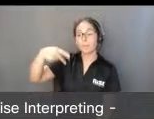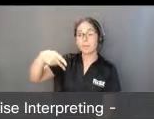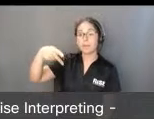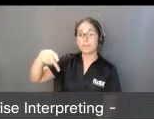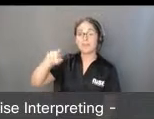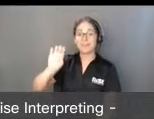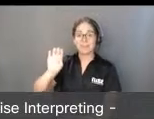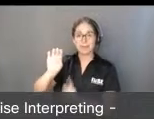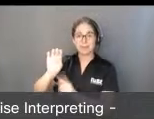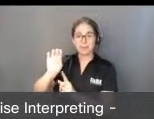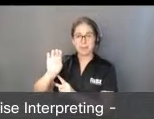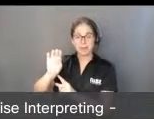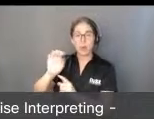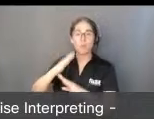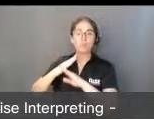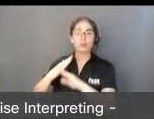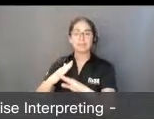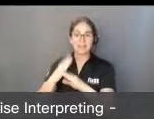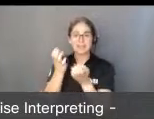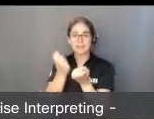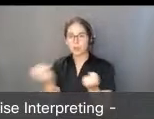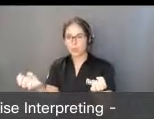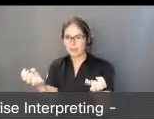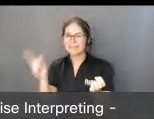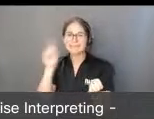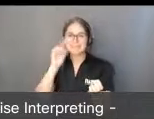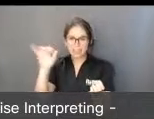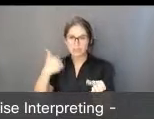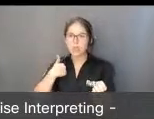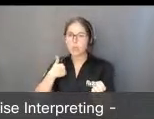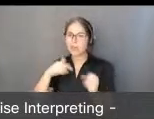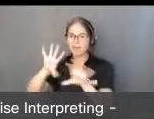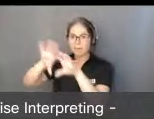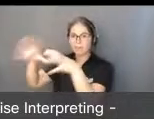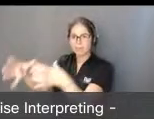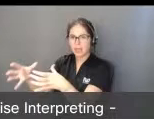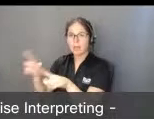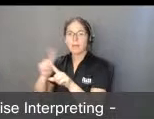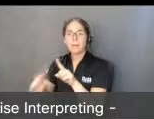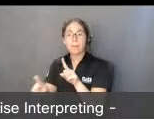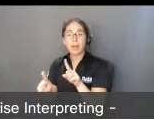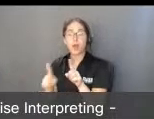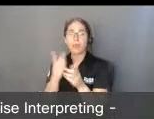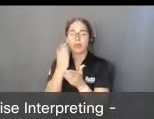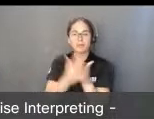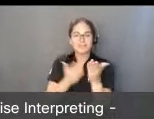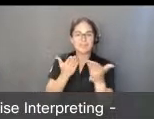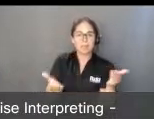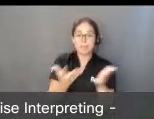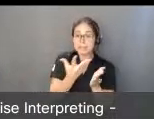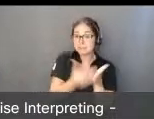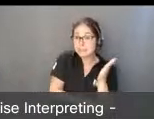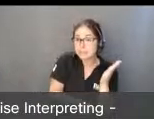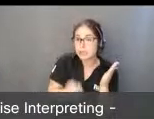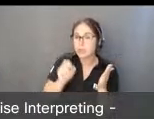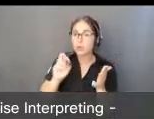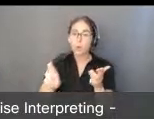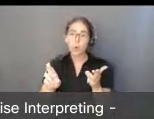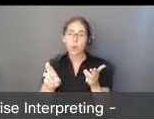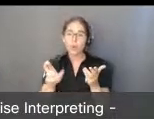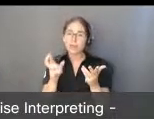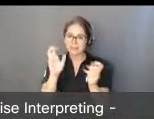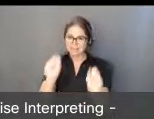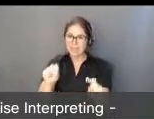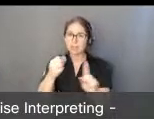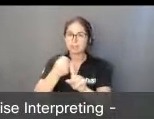are we on PPE? Sounds like we have a stockpile, but it's difficult to come across certain items. Are we, if we can get some